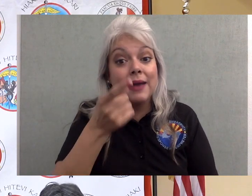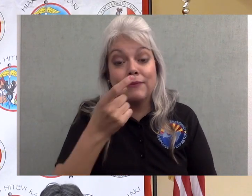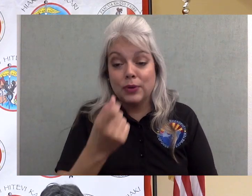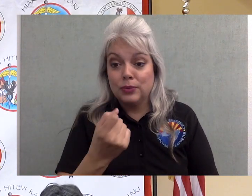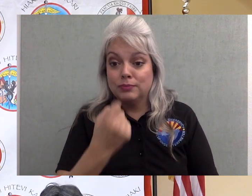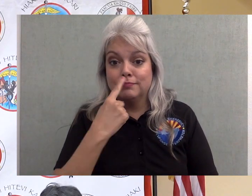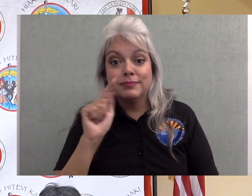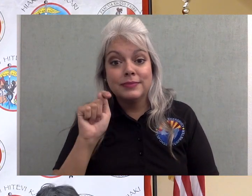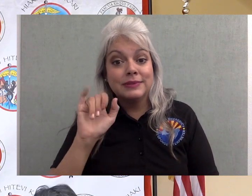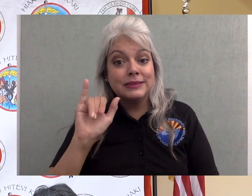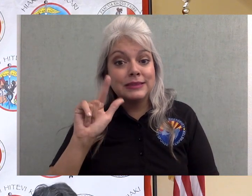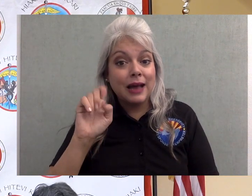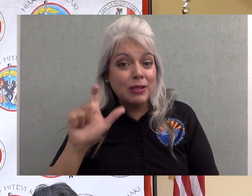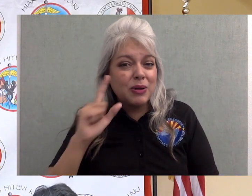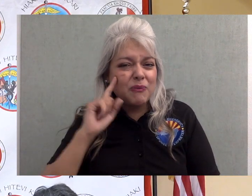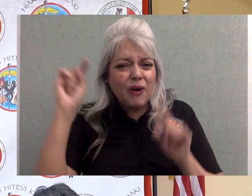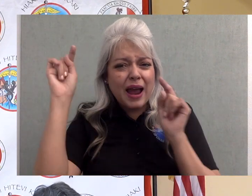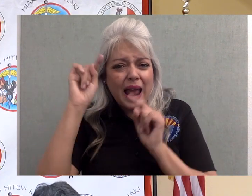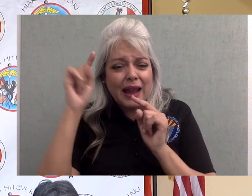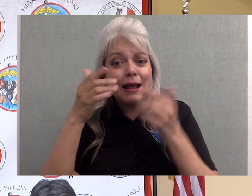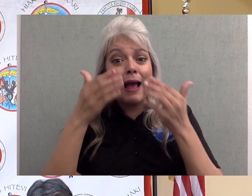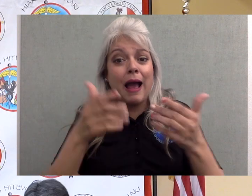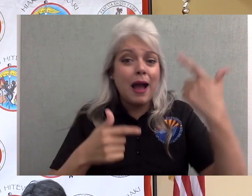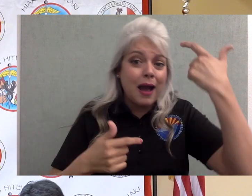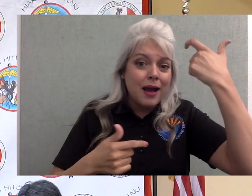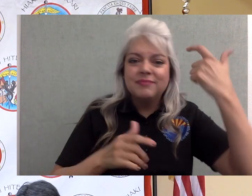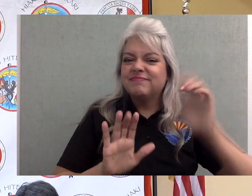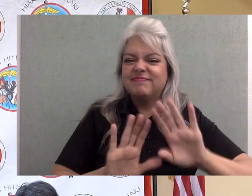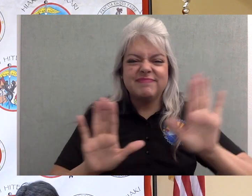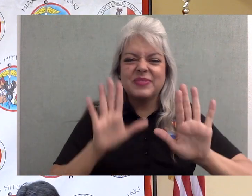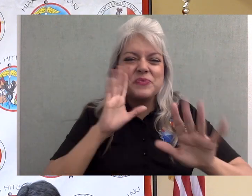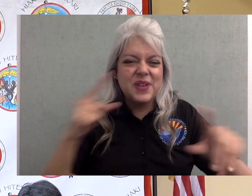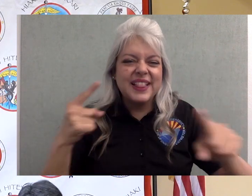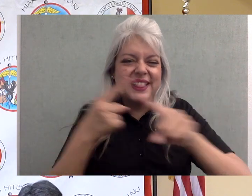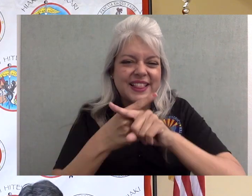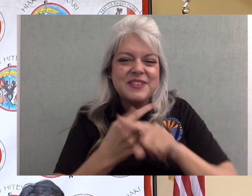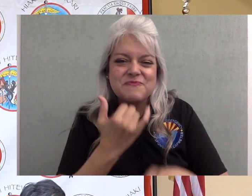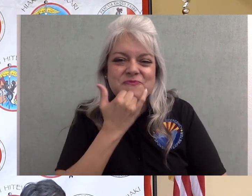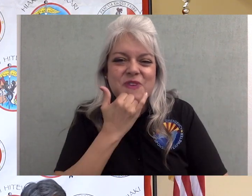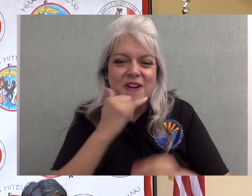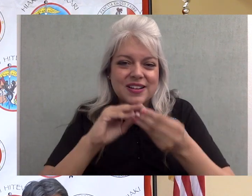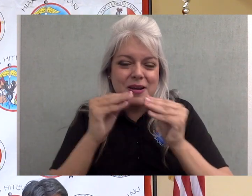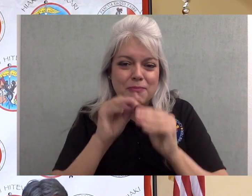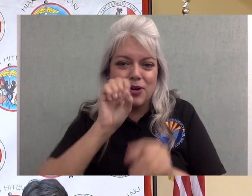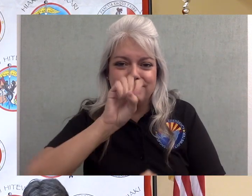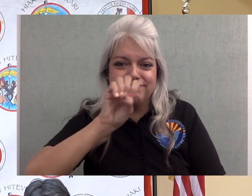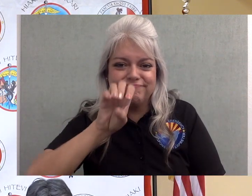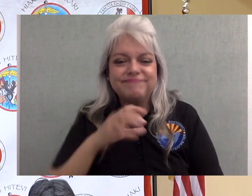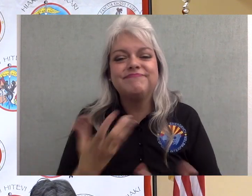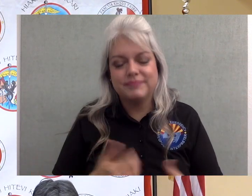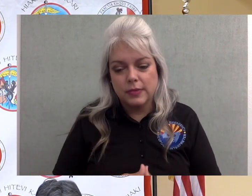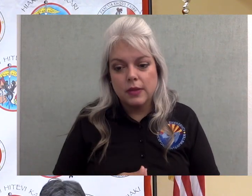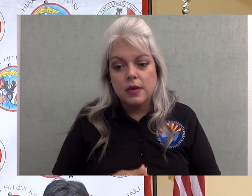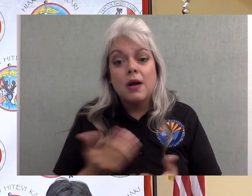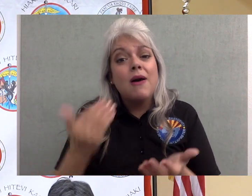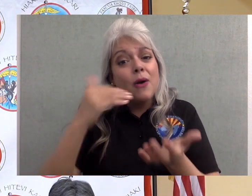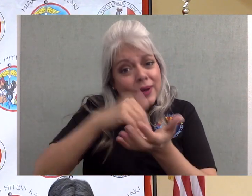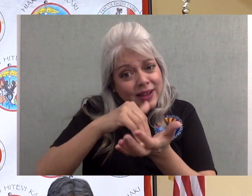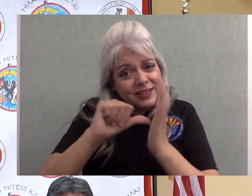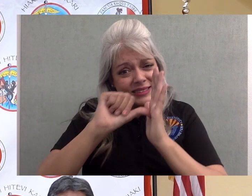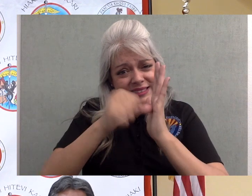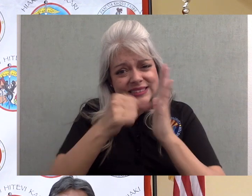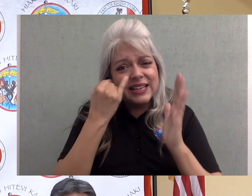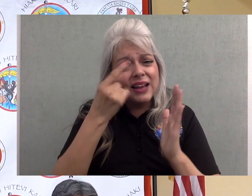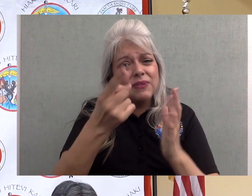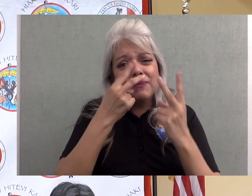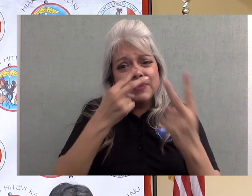Tylenol if you took it for a headache. So just reminding you what to look out for. But again, if you're visiting an elder, your grandmother, your